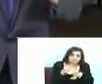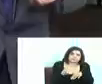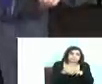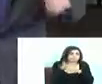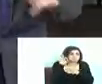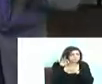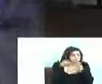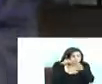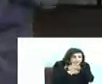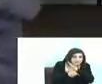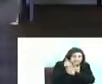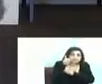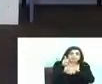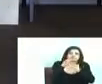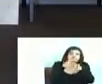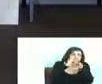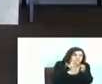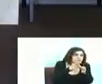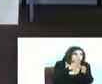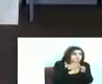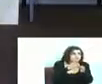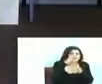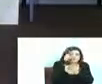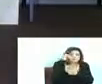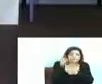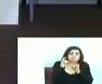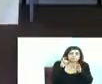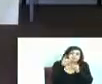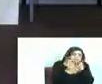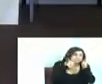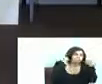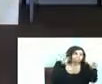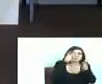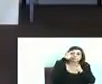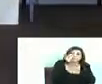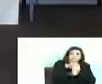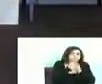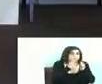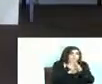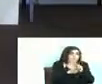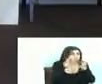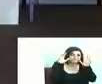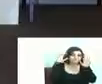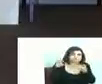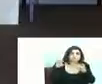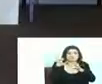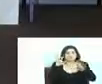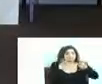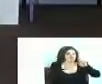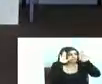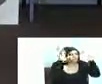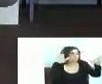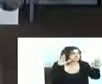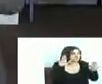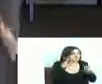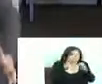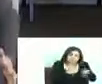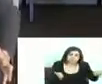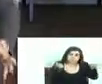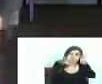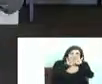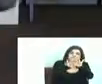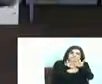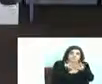may dream big and beautiful, fierce and fabulous, audacious dreams that are worthy of being children of this